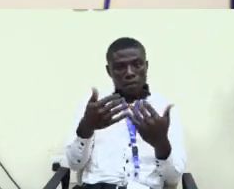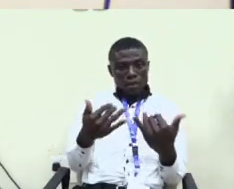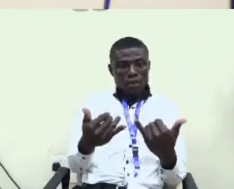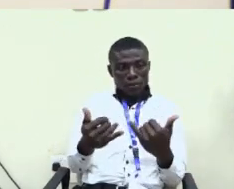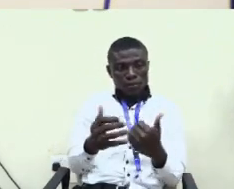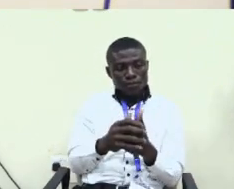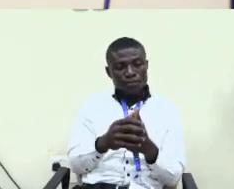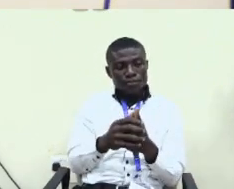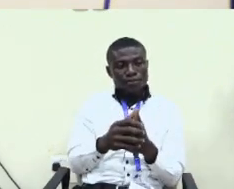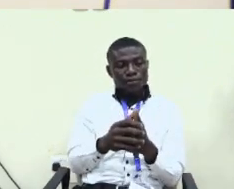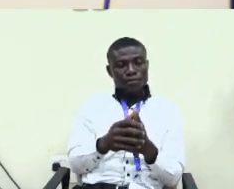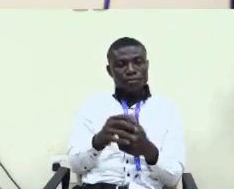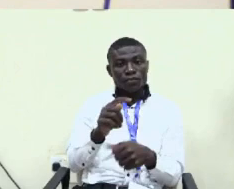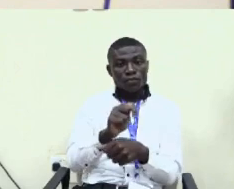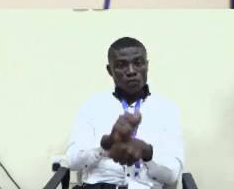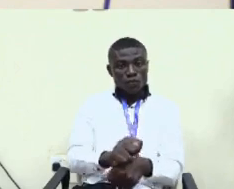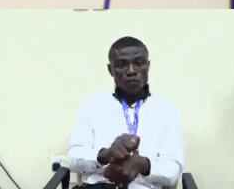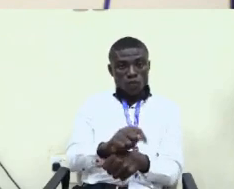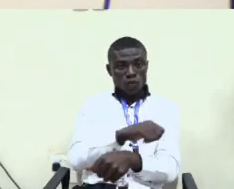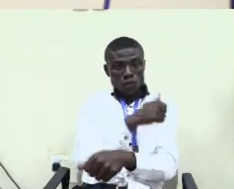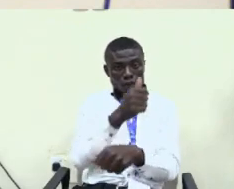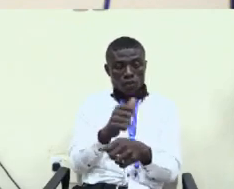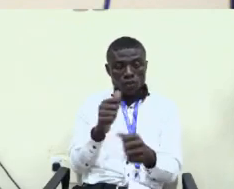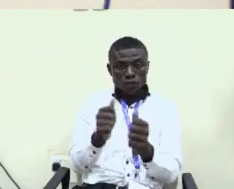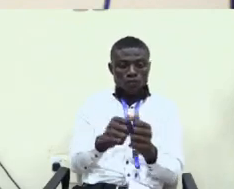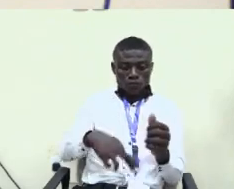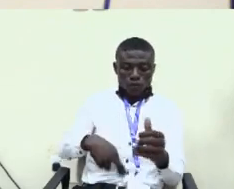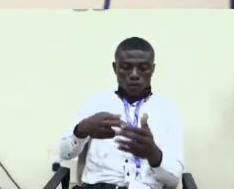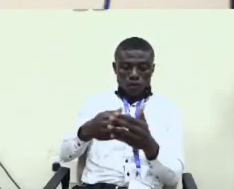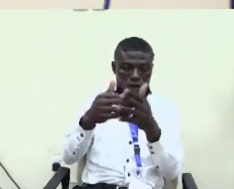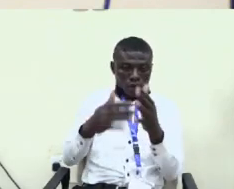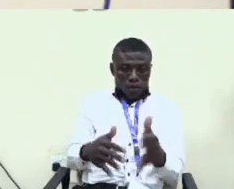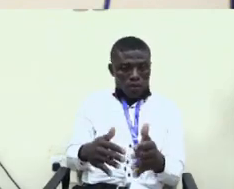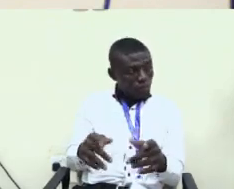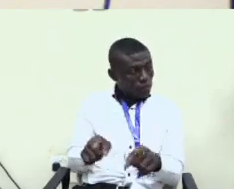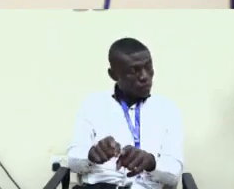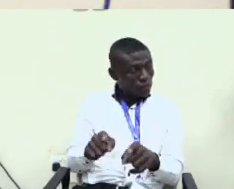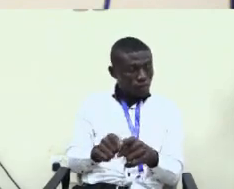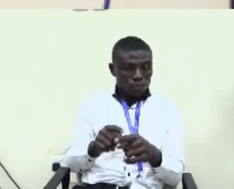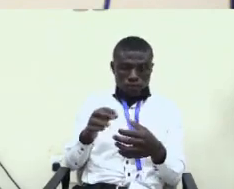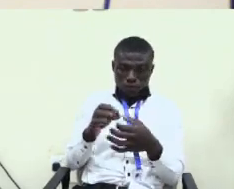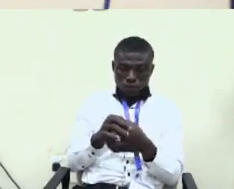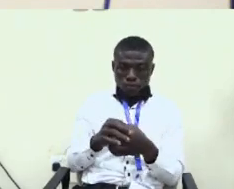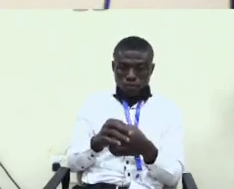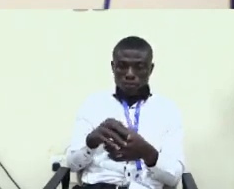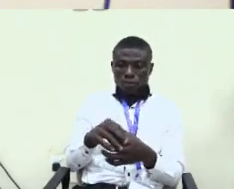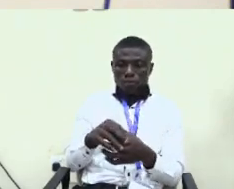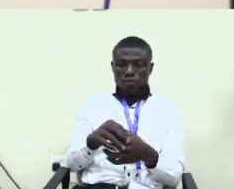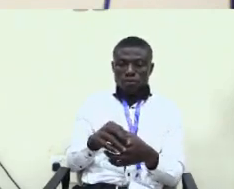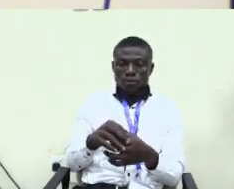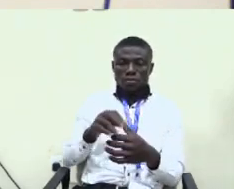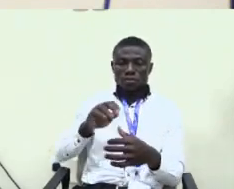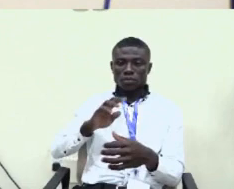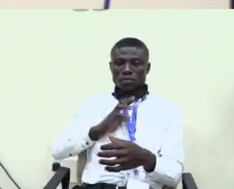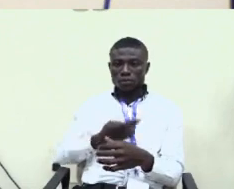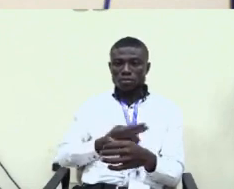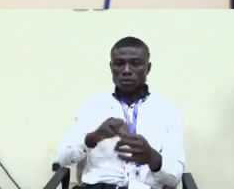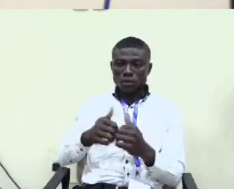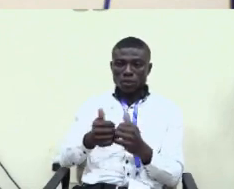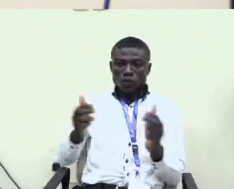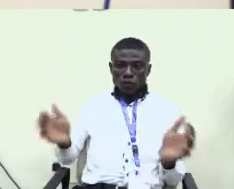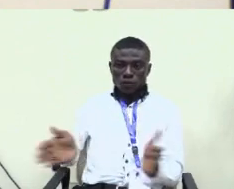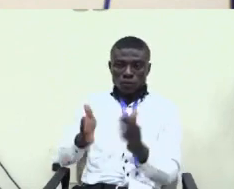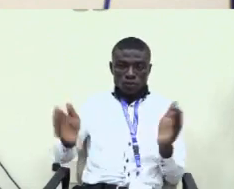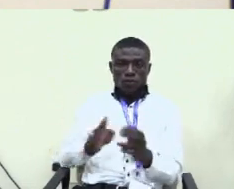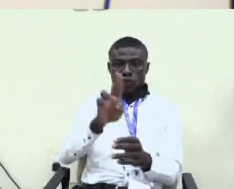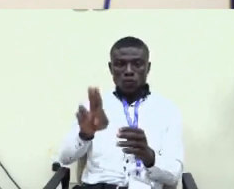now traditional authorities and religious leaders are also joining us in promoting the use